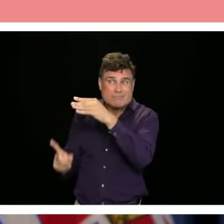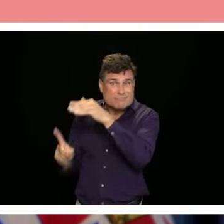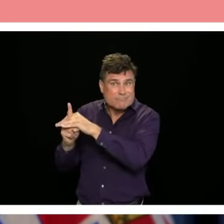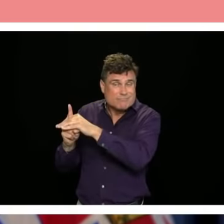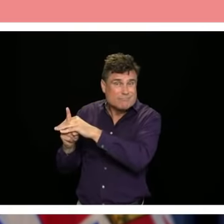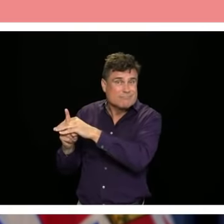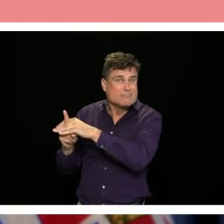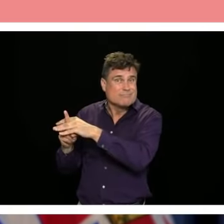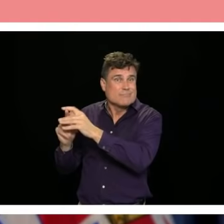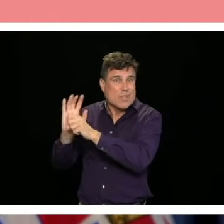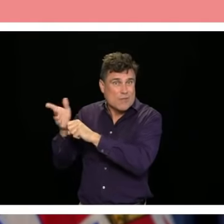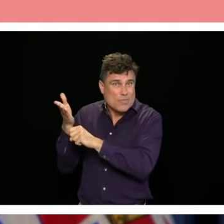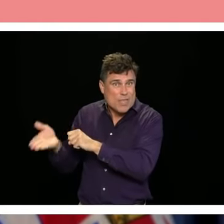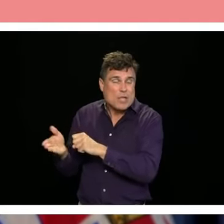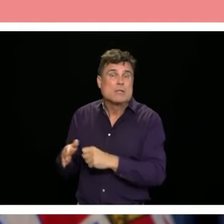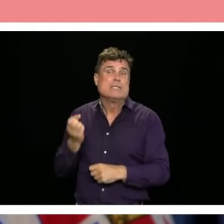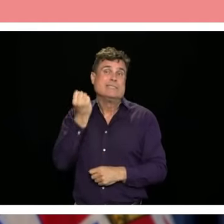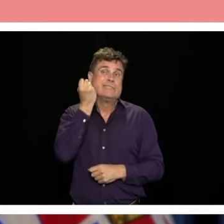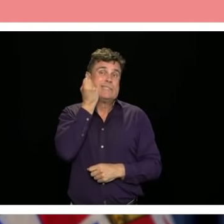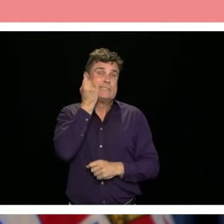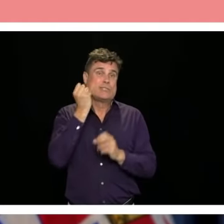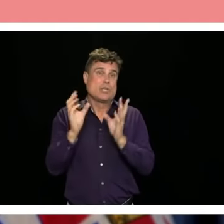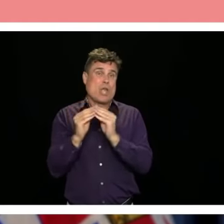that data?